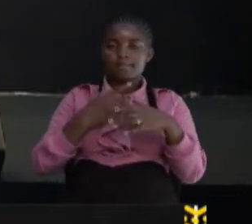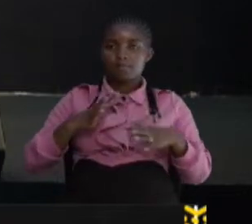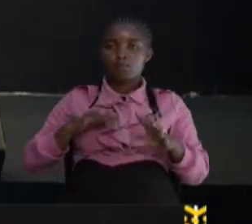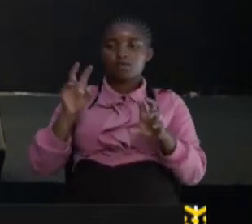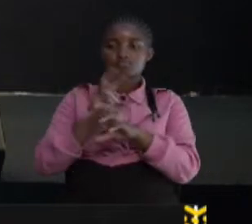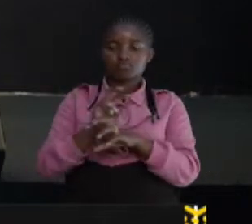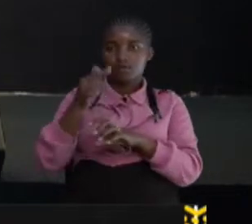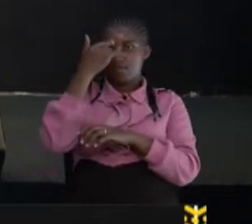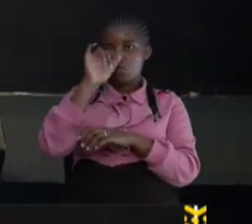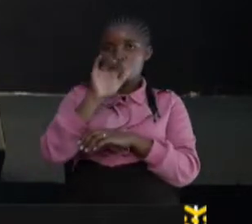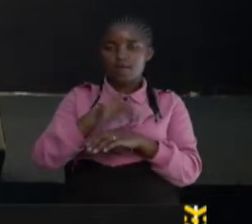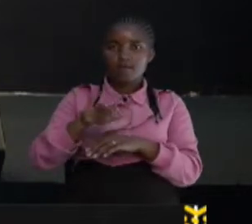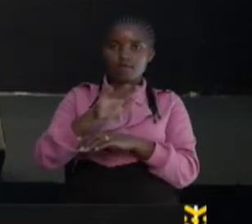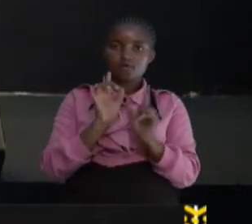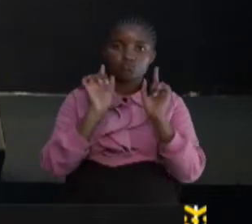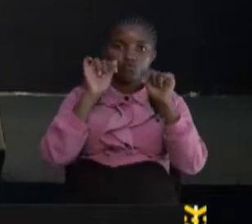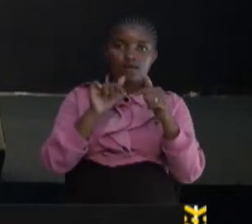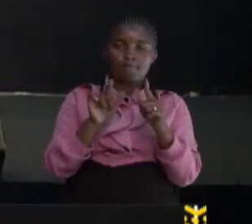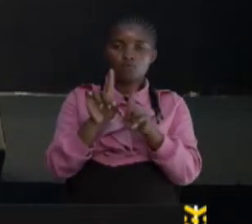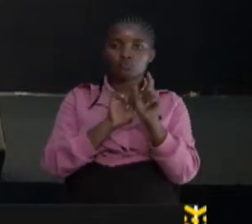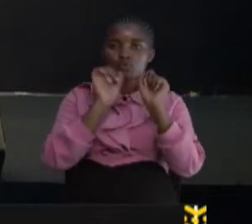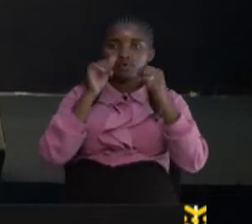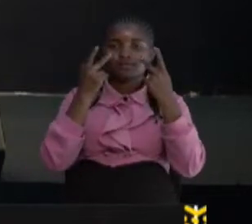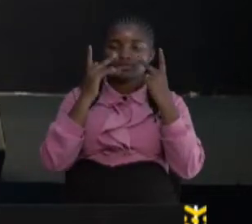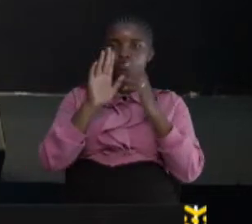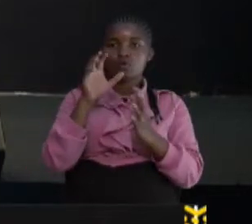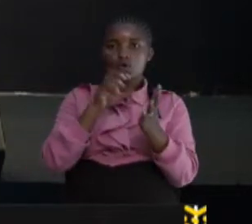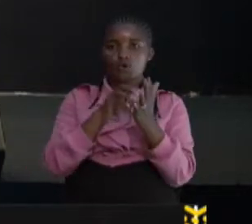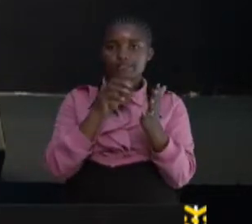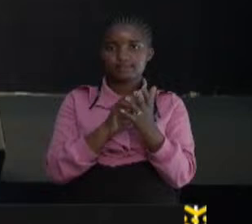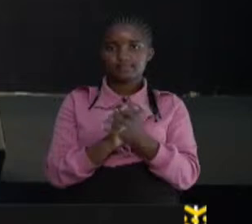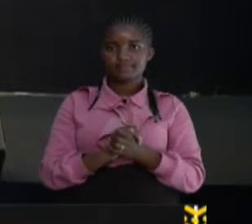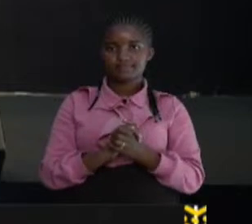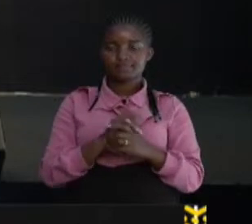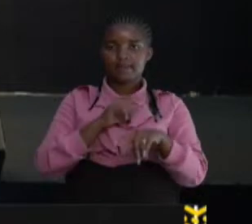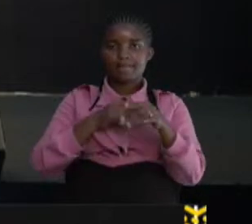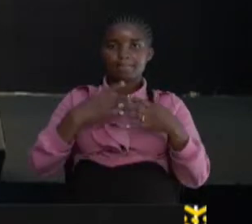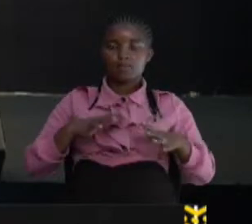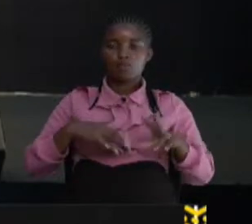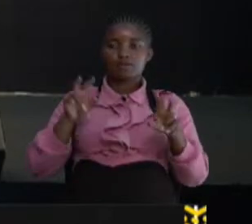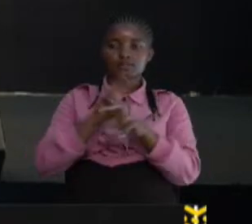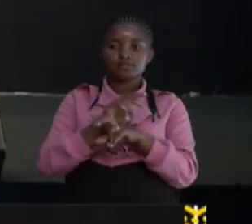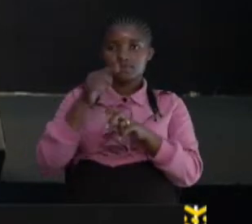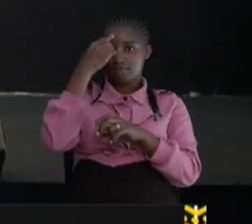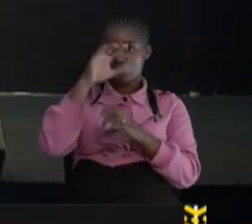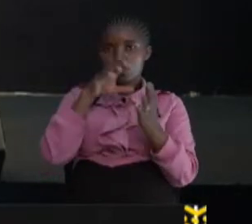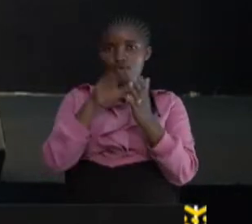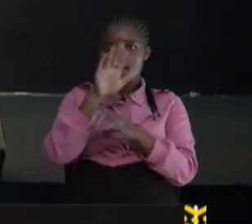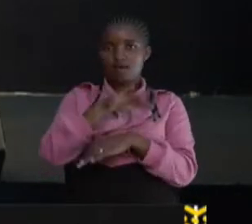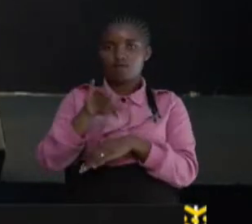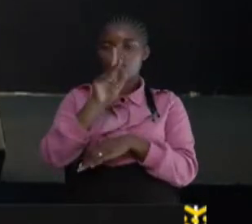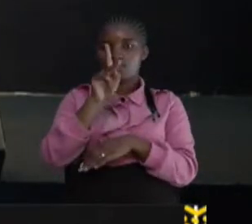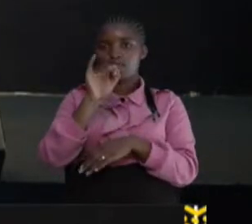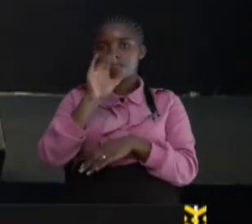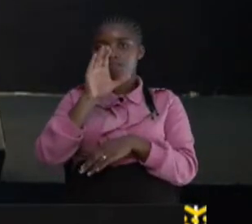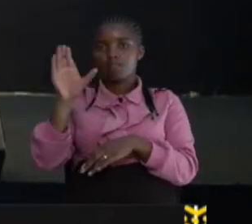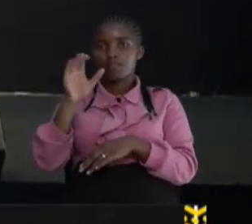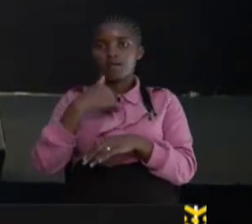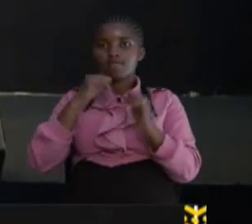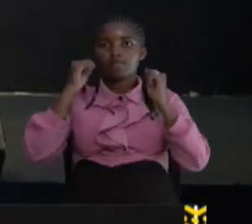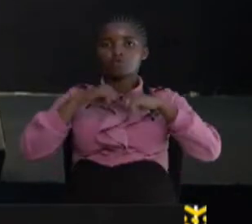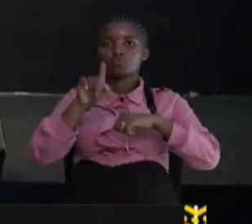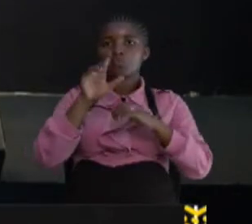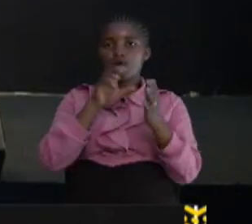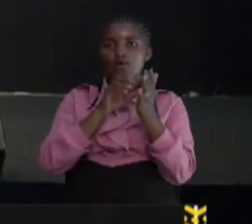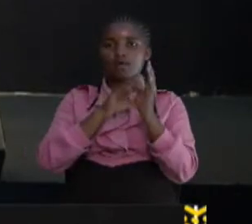destinations or checking for locations, they can also see your content as well. So when people are searching, for example, for content around KICC, there's a potential